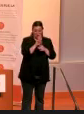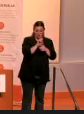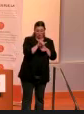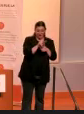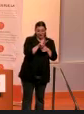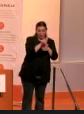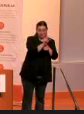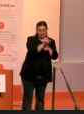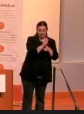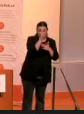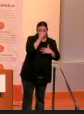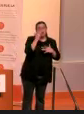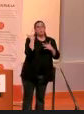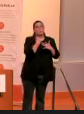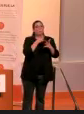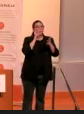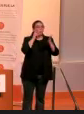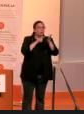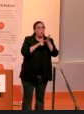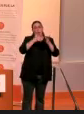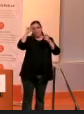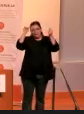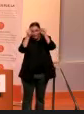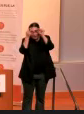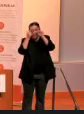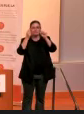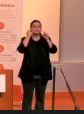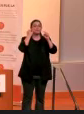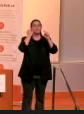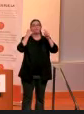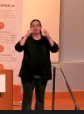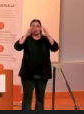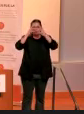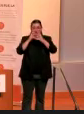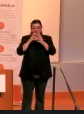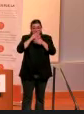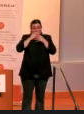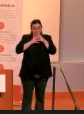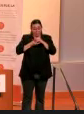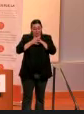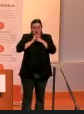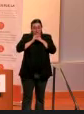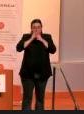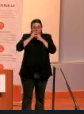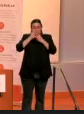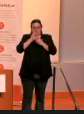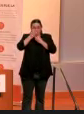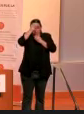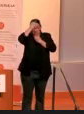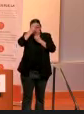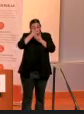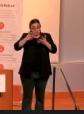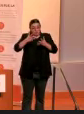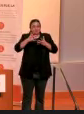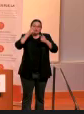too much, you get migraines. If you constrict too much, you can get a cognitive fog. And